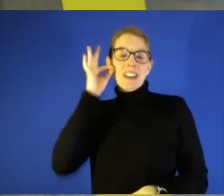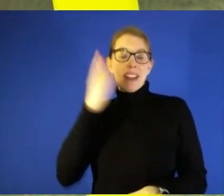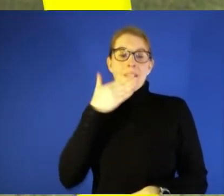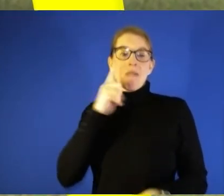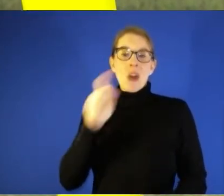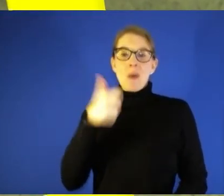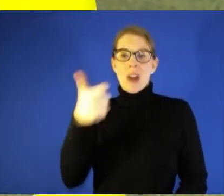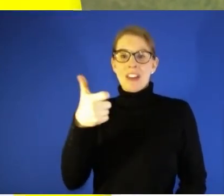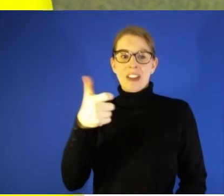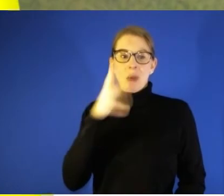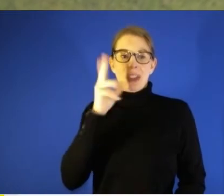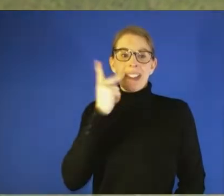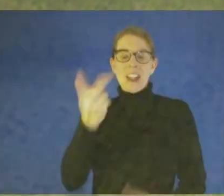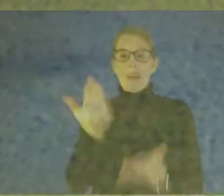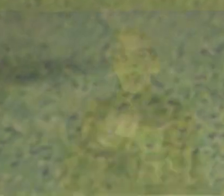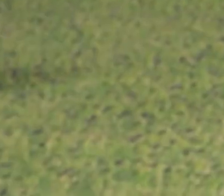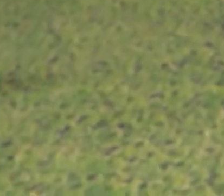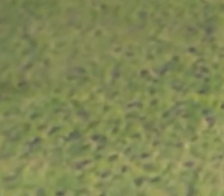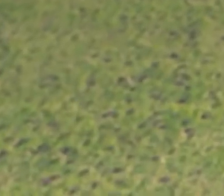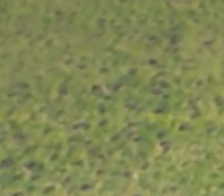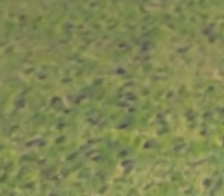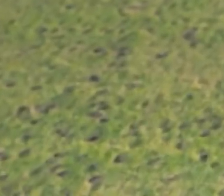Monday.